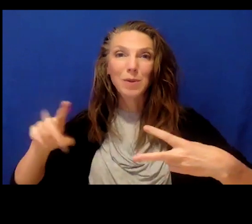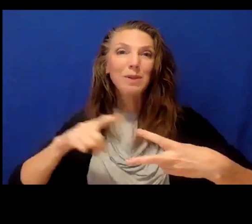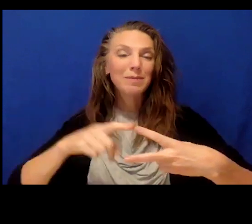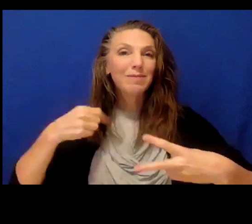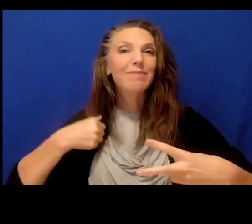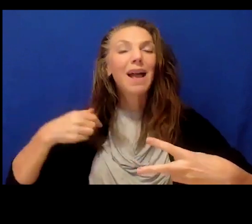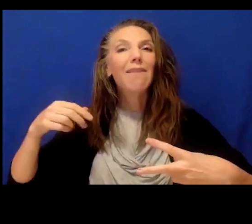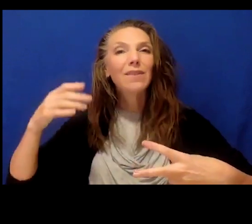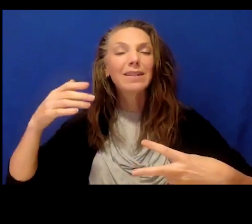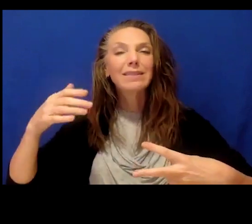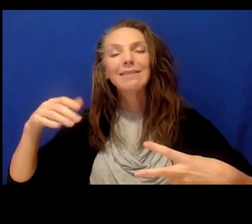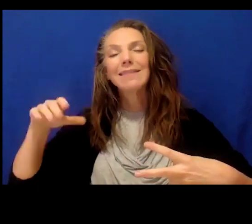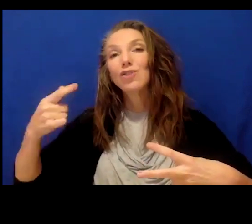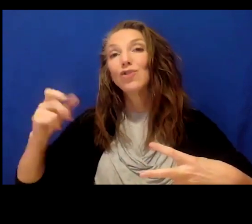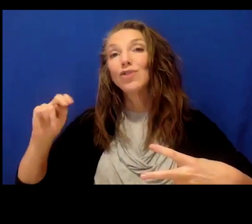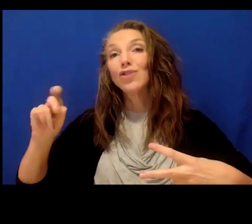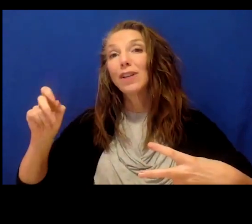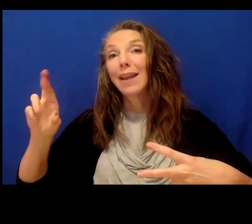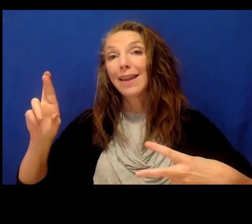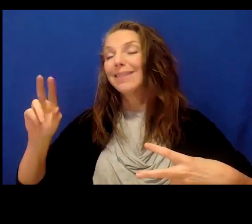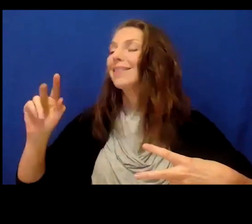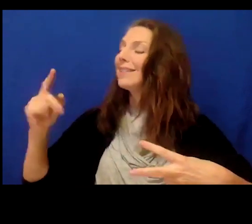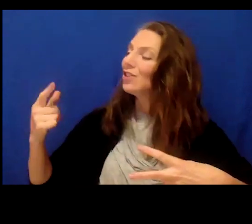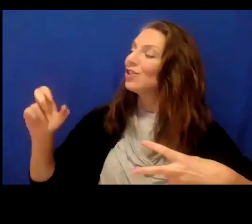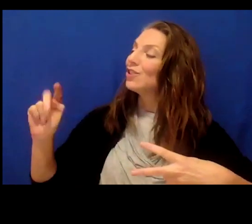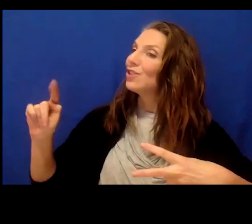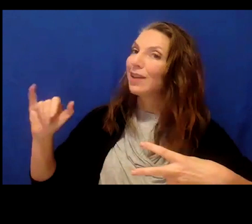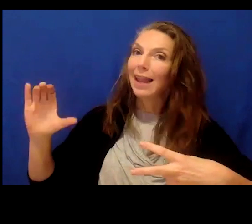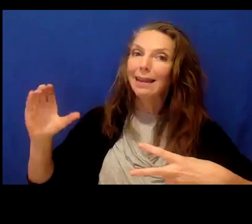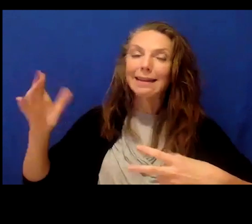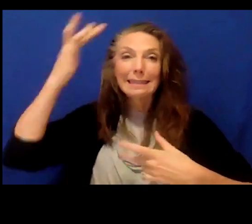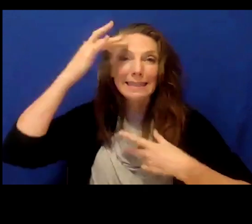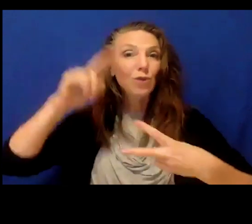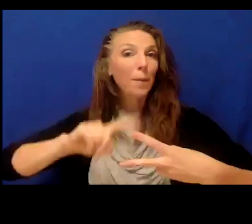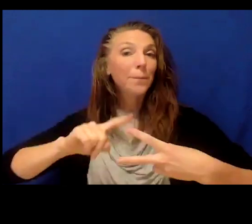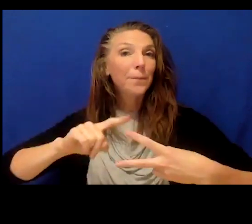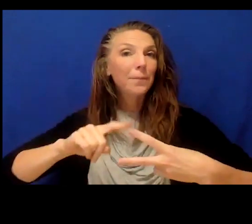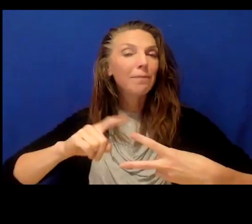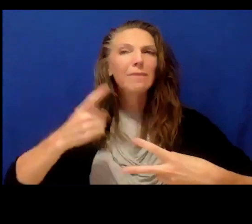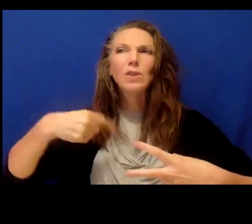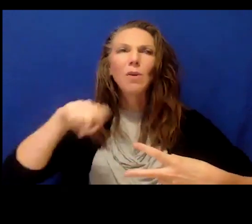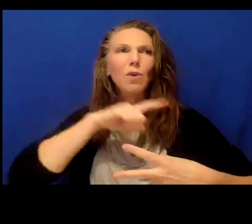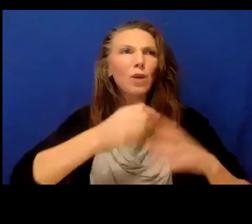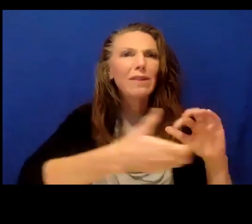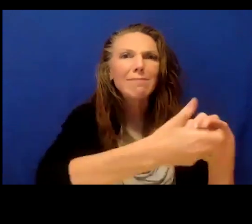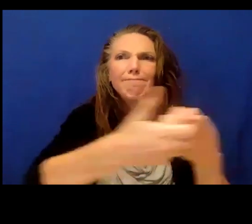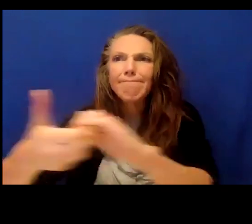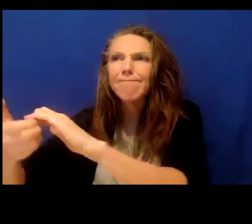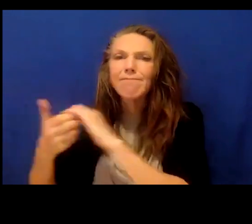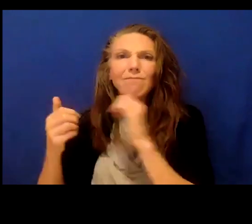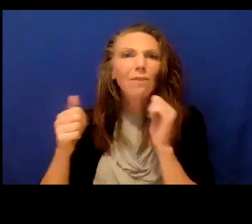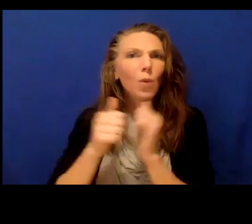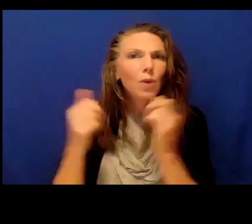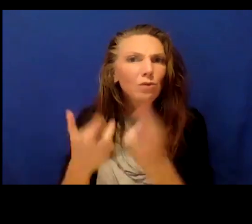rare genetic syndrome. And we've partnered with her team since the time she was born to include her in her communities and in